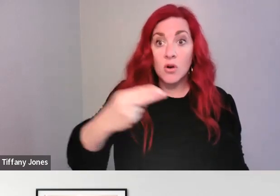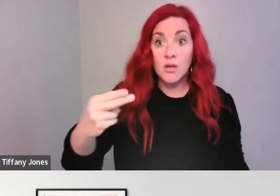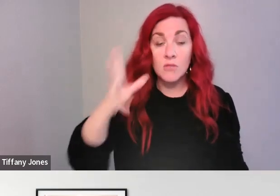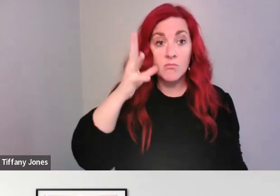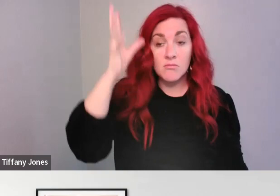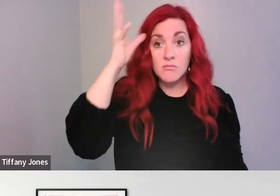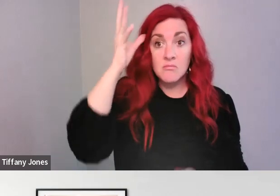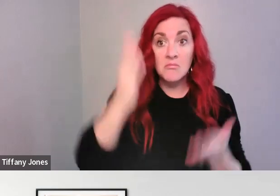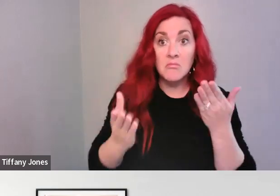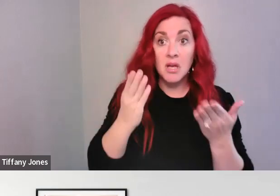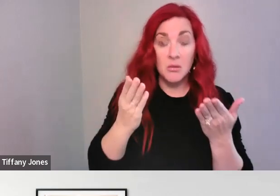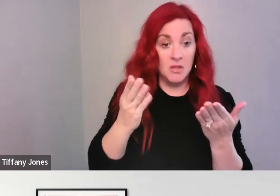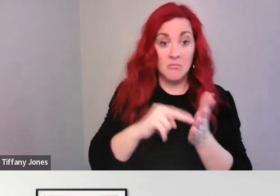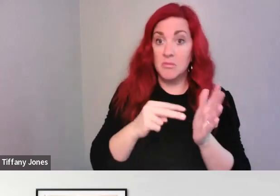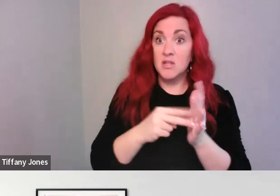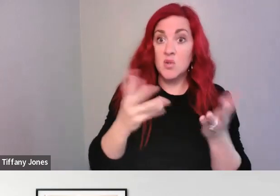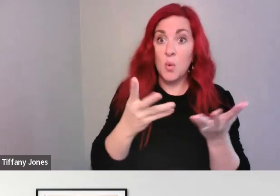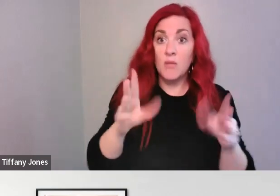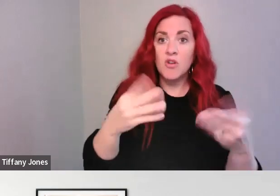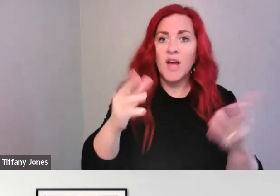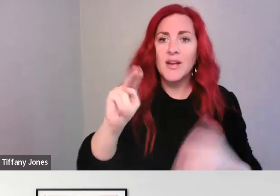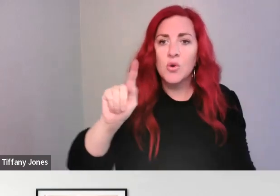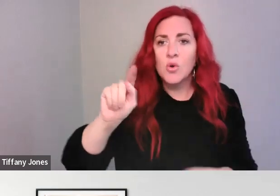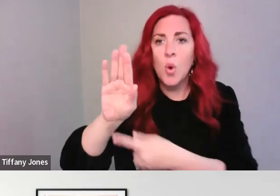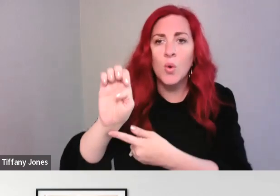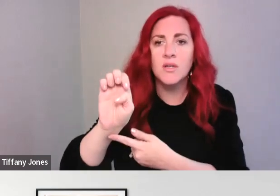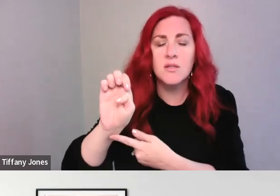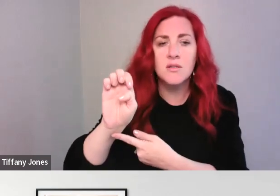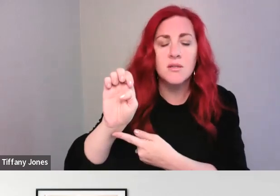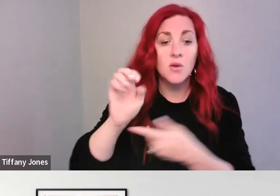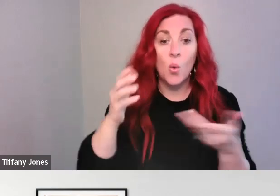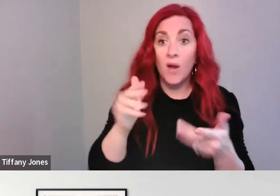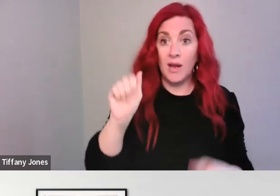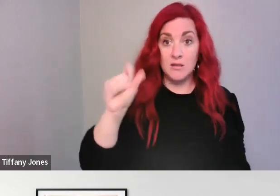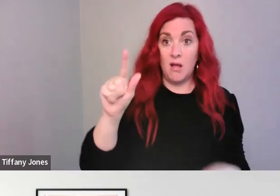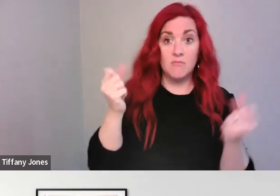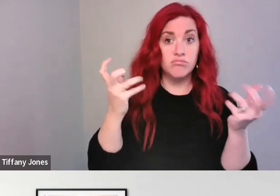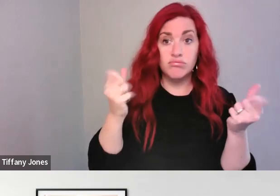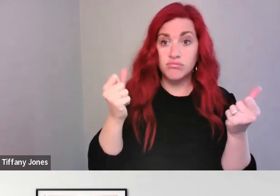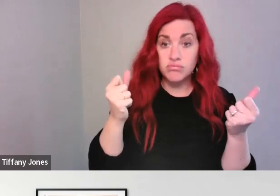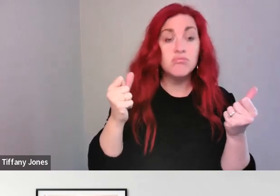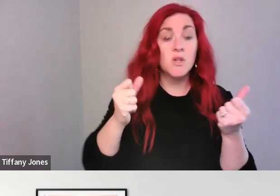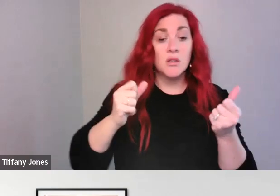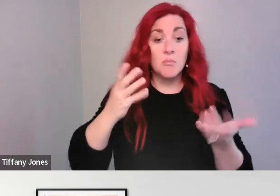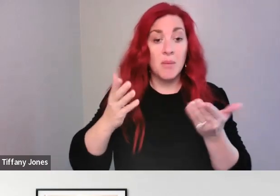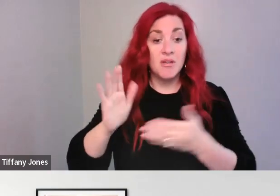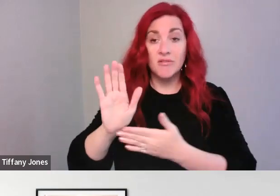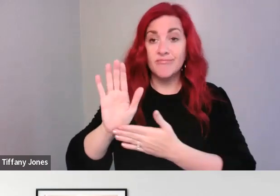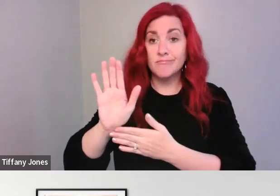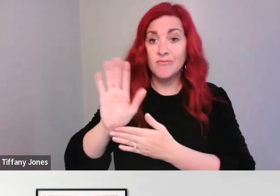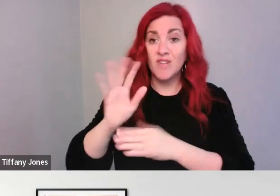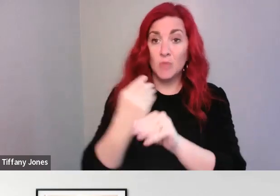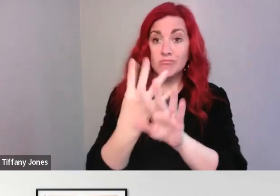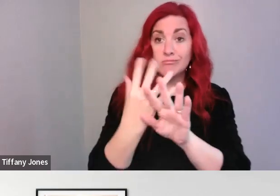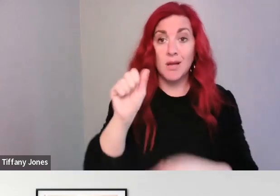this may mean providing the notice in ASL, in a video ASL